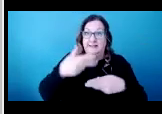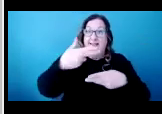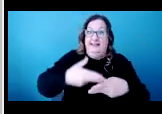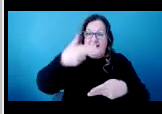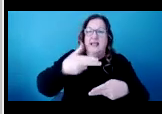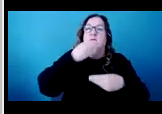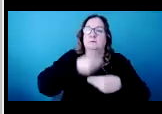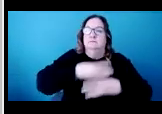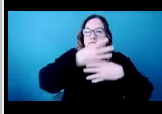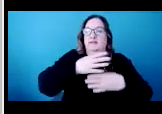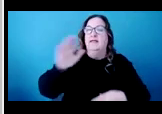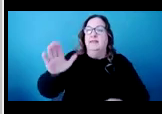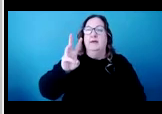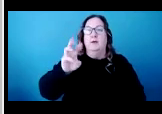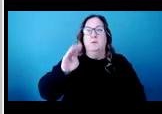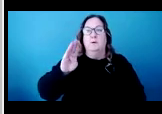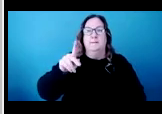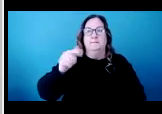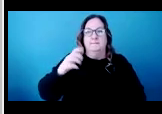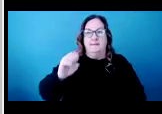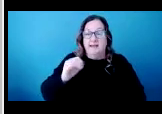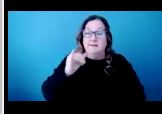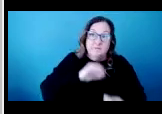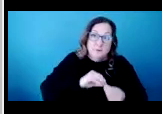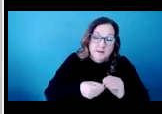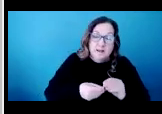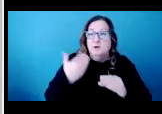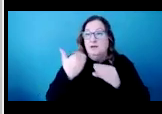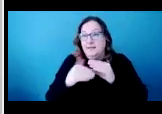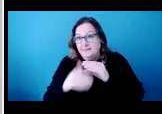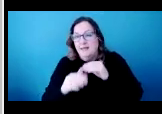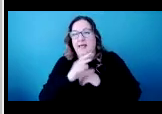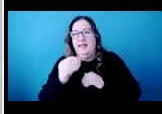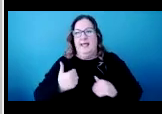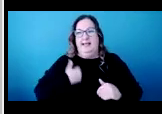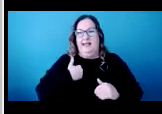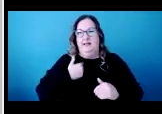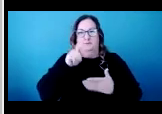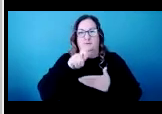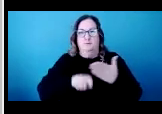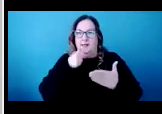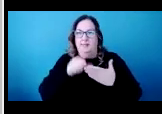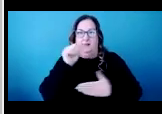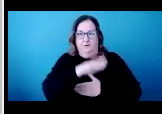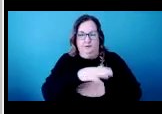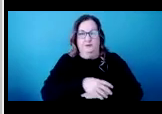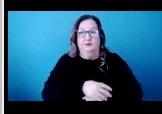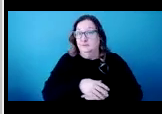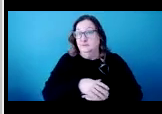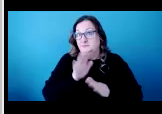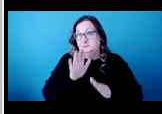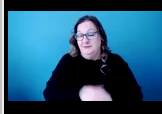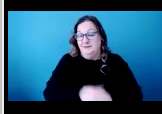phone number for them, their email address, and an address where you can send letters to. So that's a great